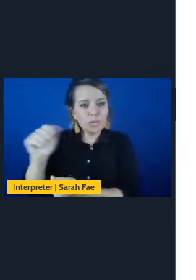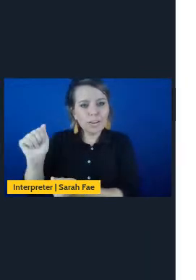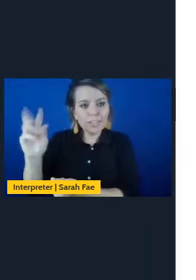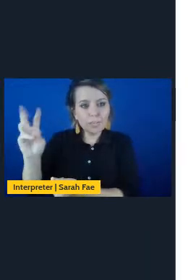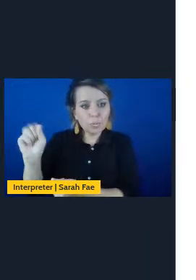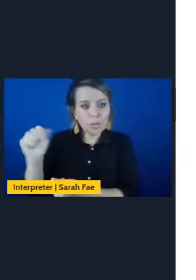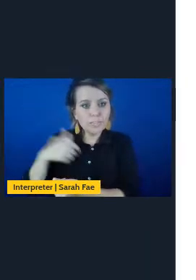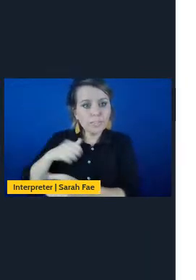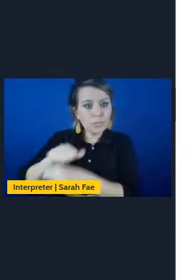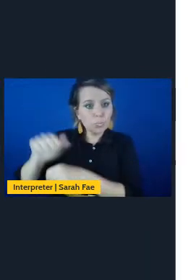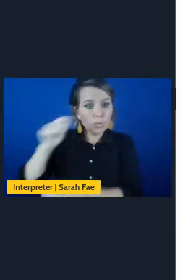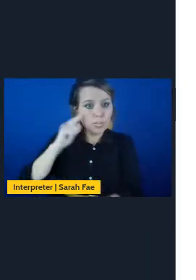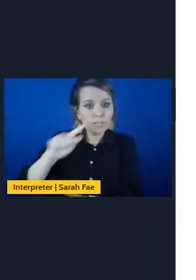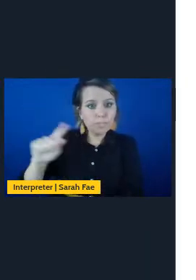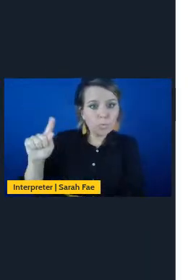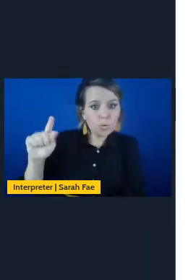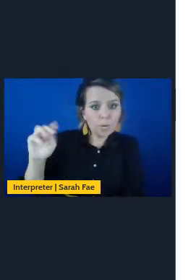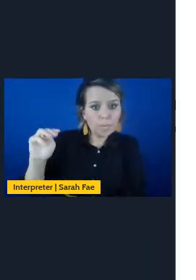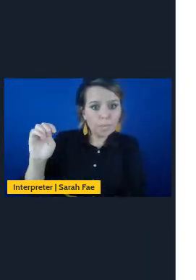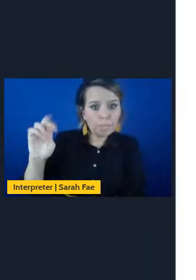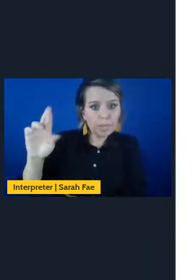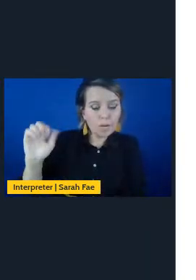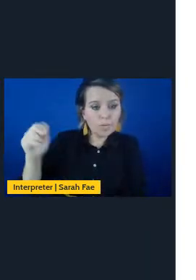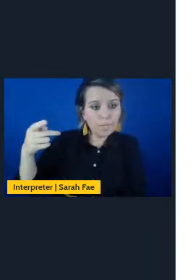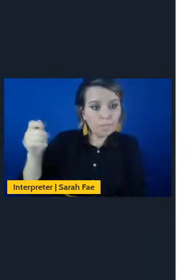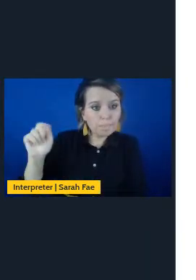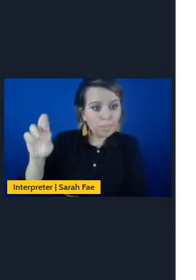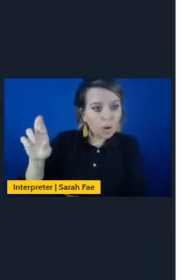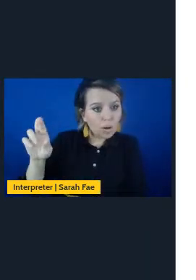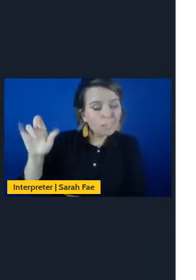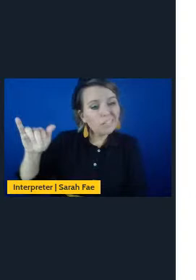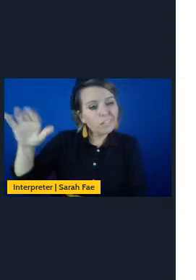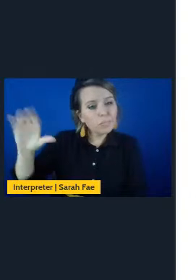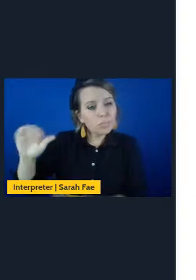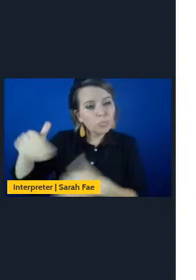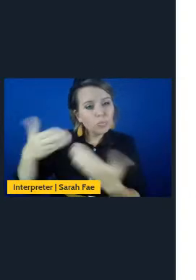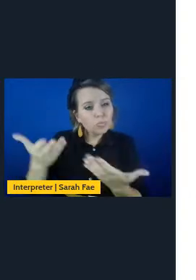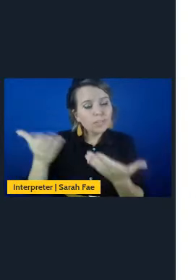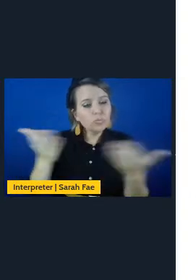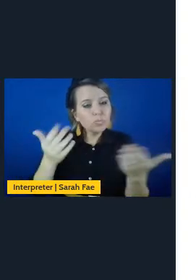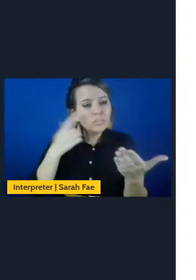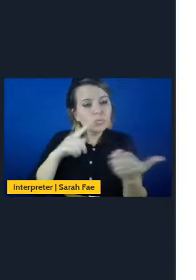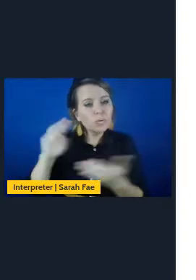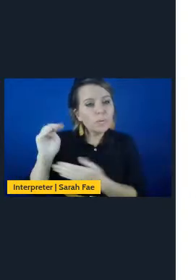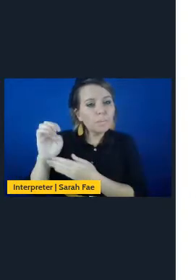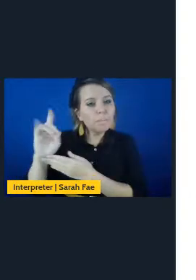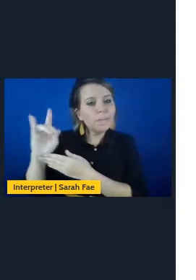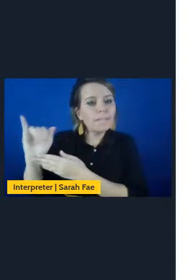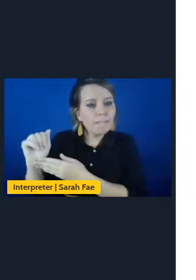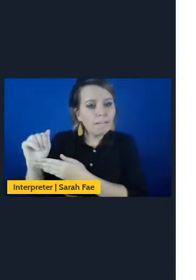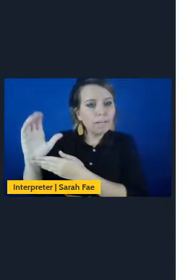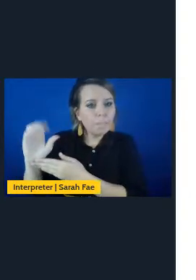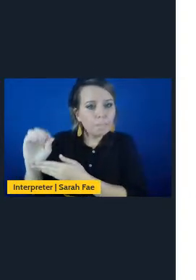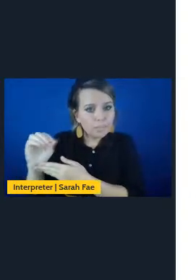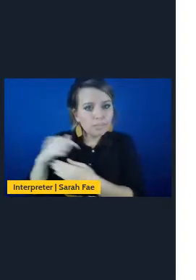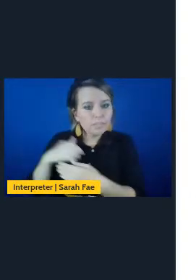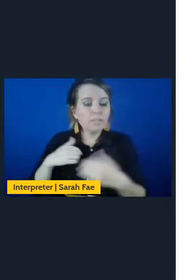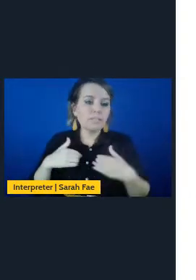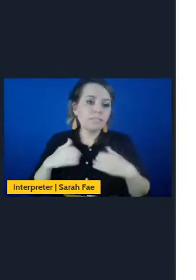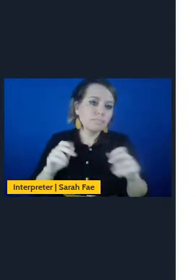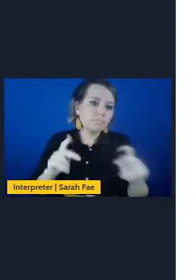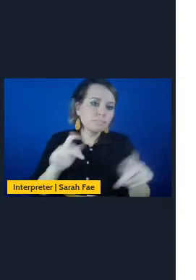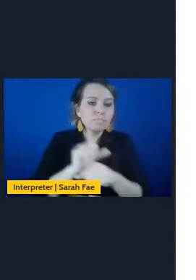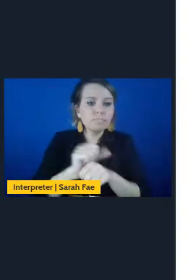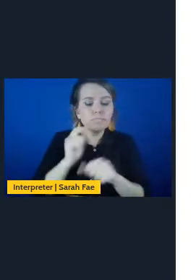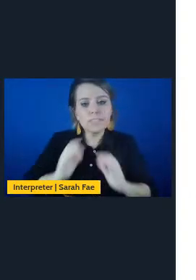Merapar, which provides services for media companies. So I had opportunity to work for the clients